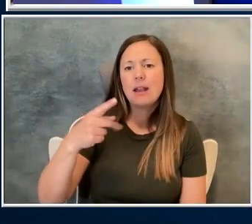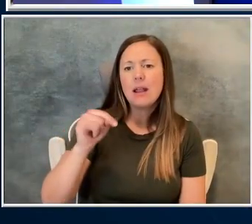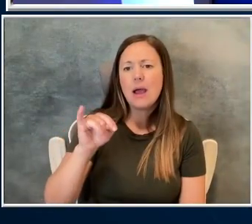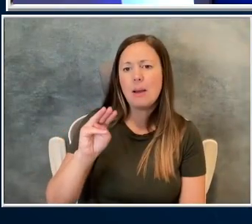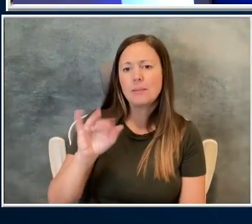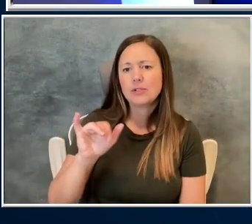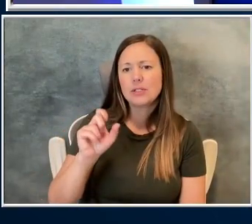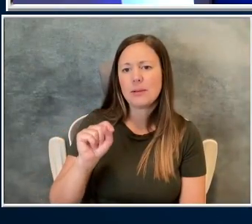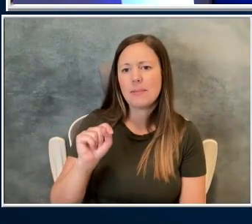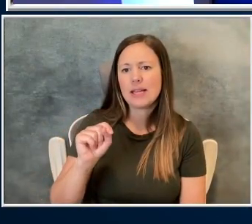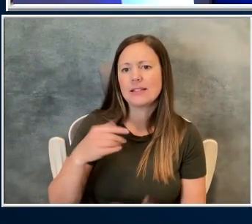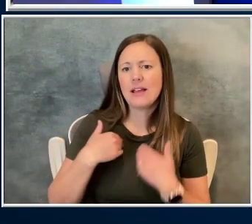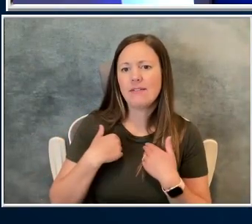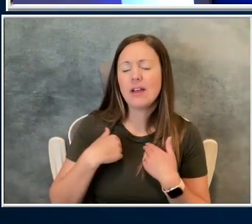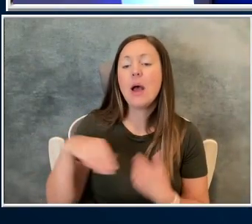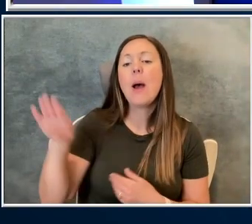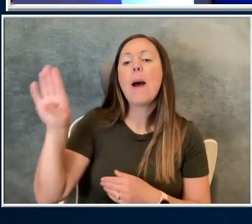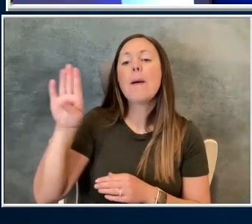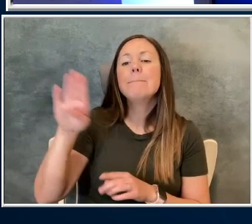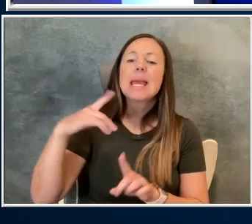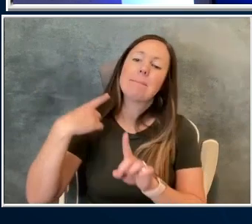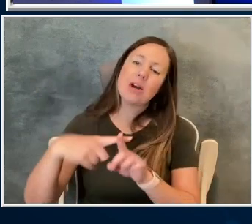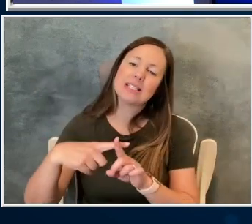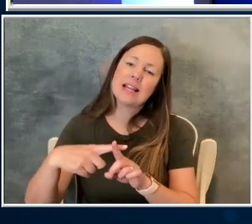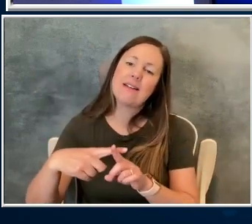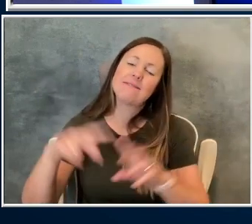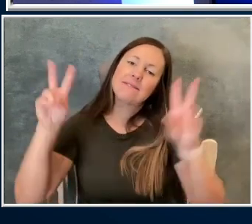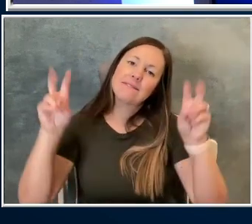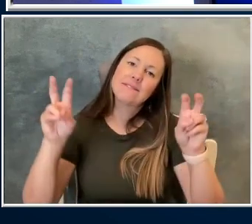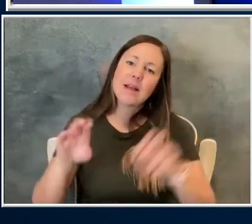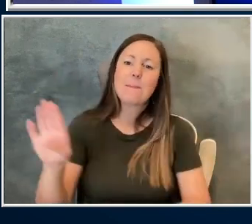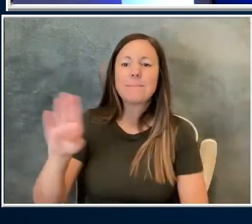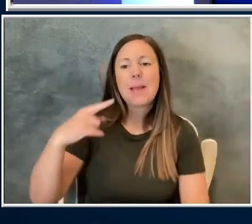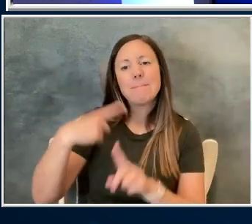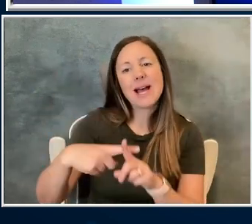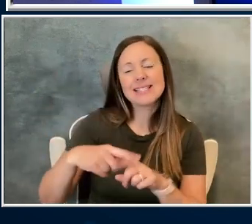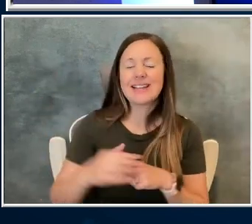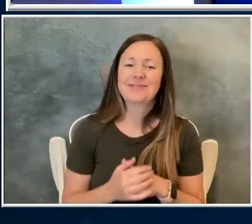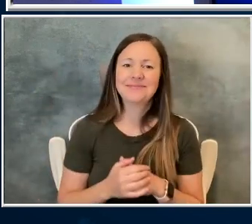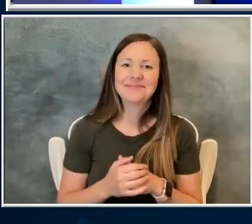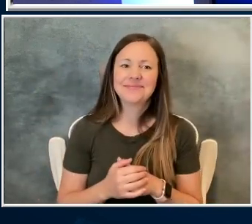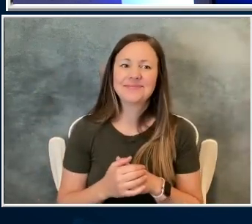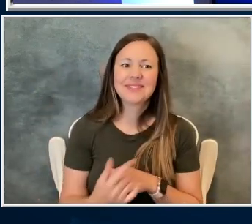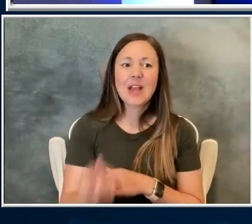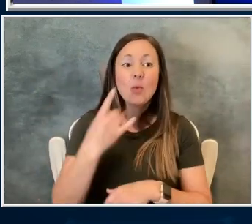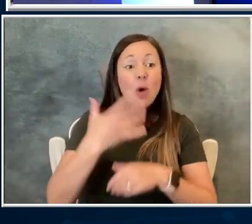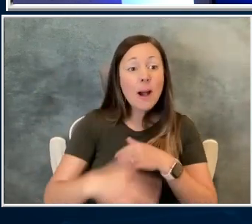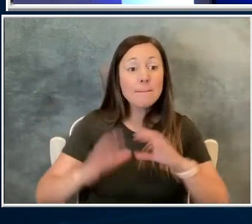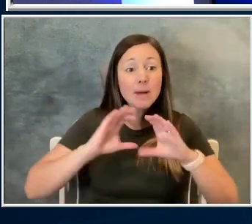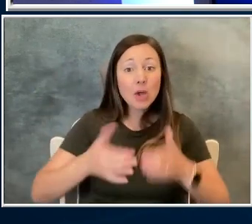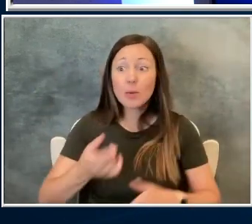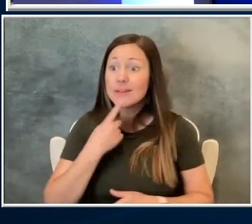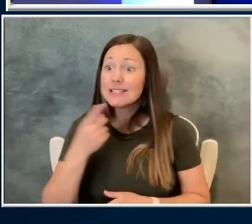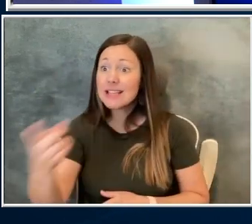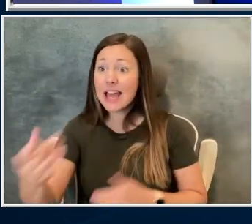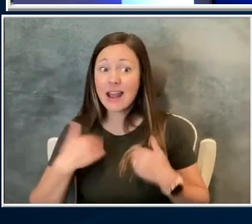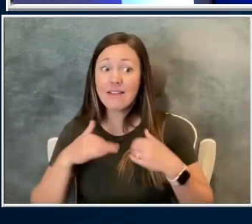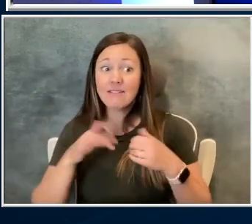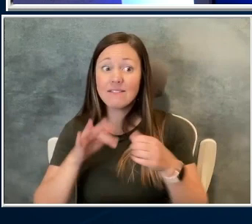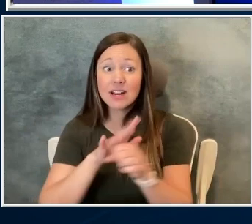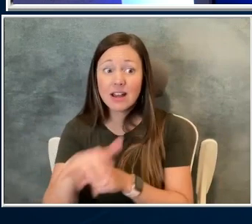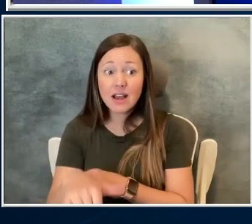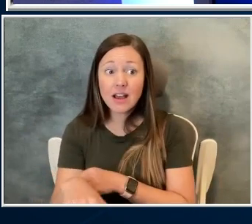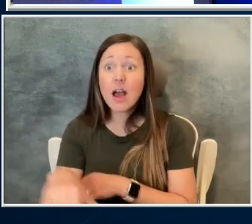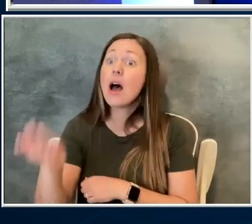B positive. B positive. What was the one blood group that Morgan said there was no shortage of? B